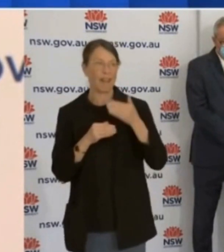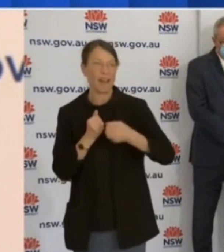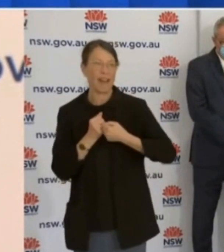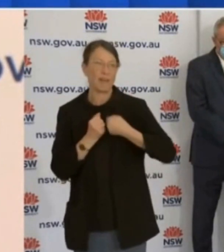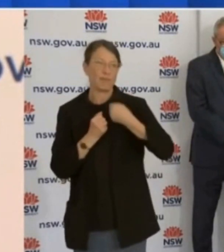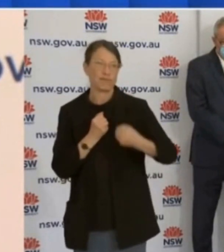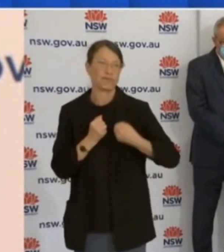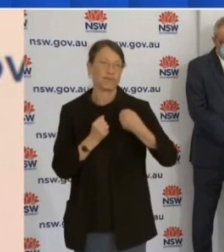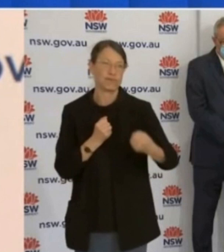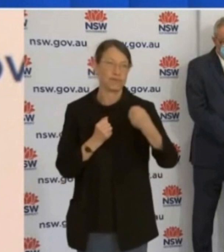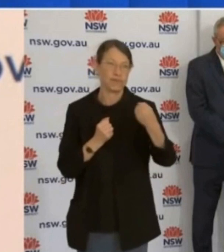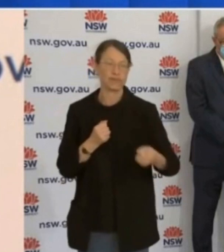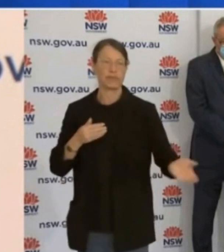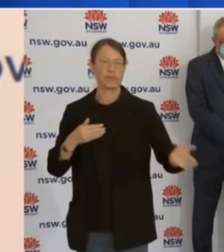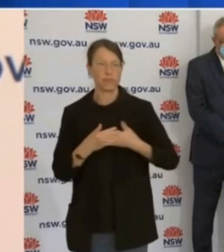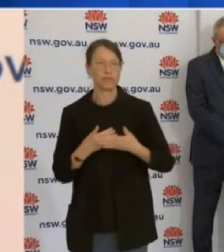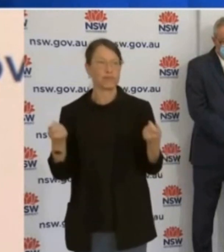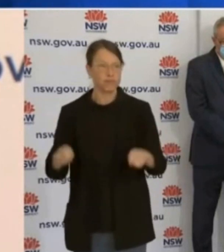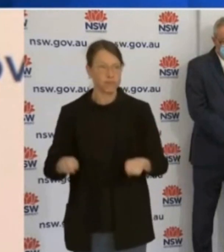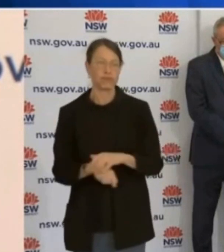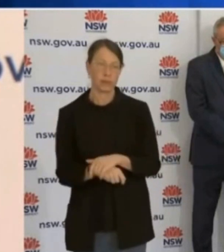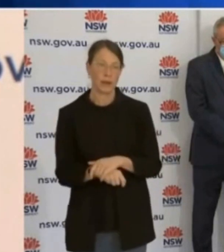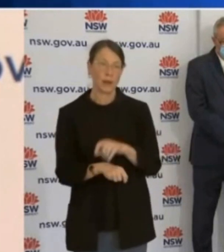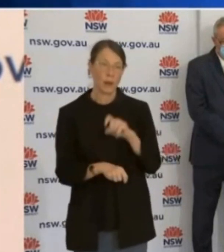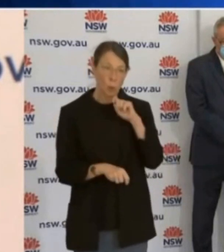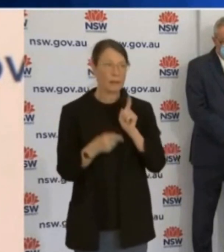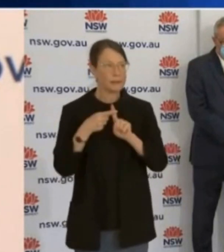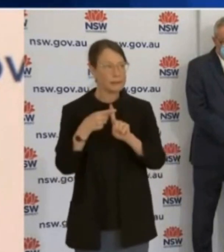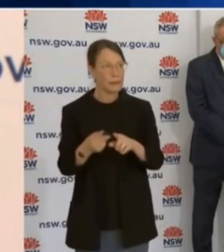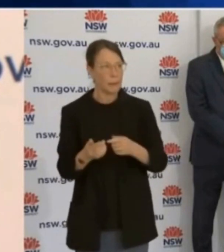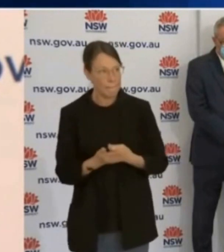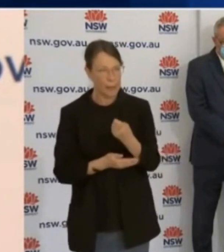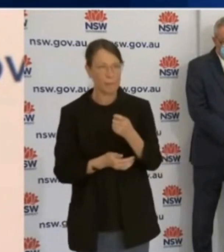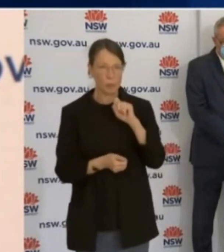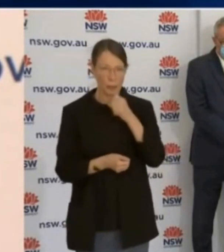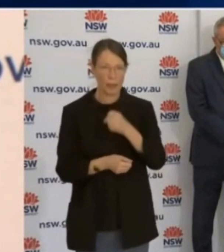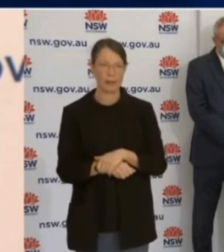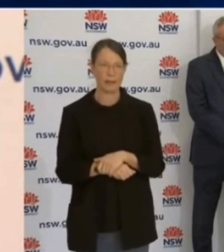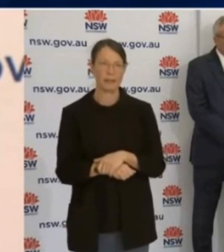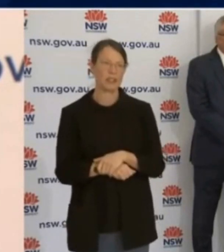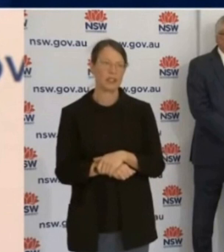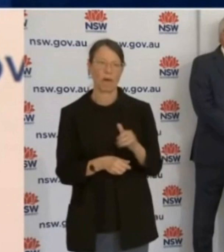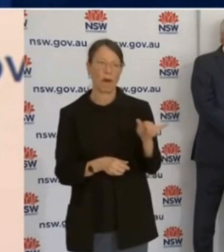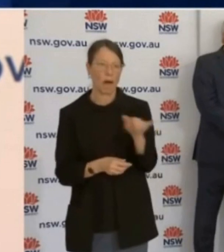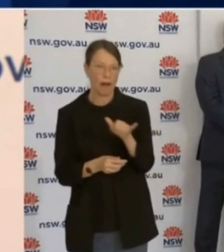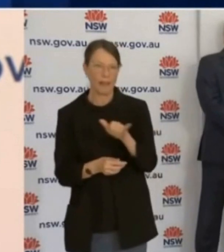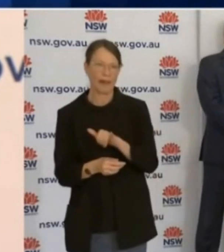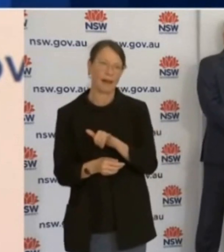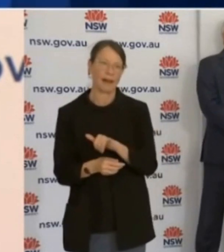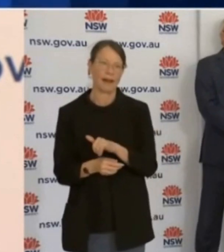and the disaster payments for you as an individual, or whether it's through Service New South Wales and your business, that you will receive those payments